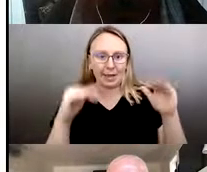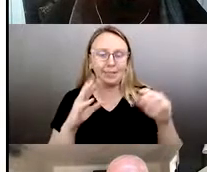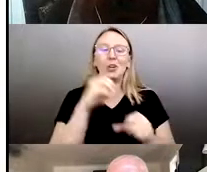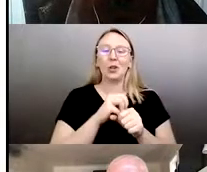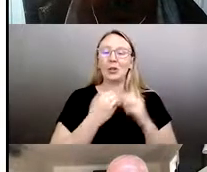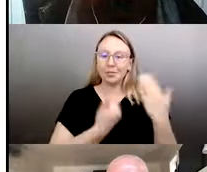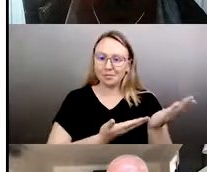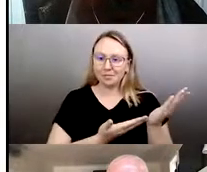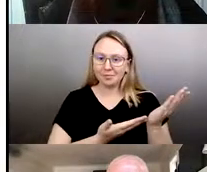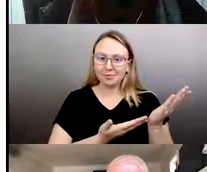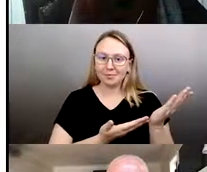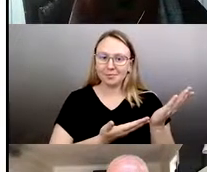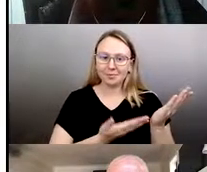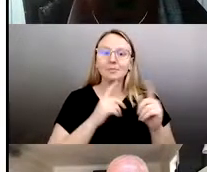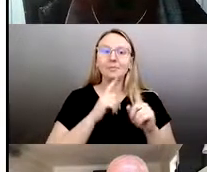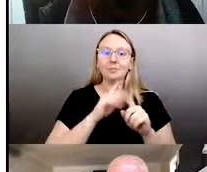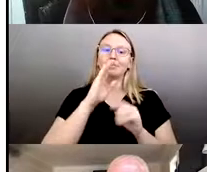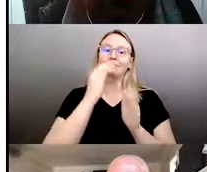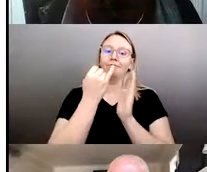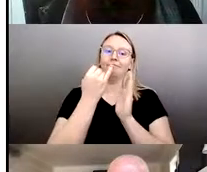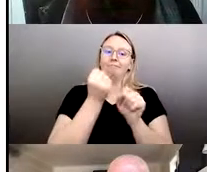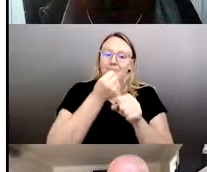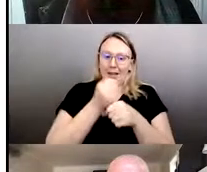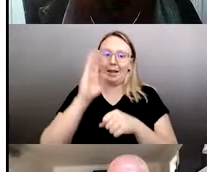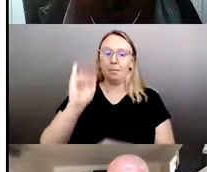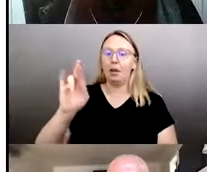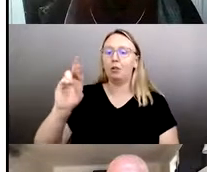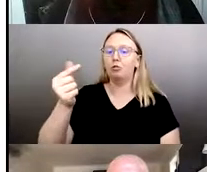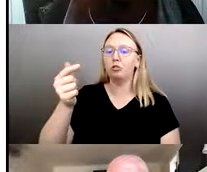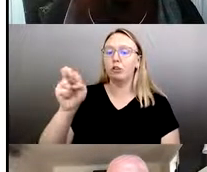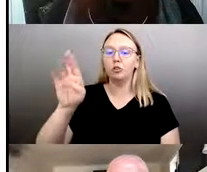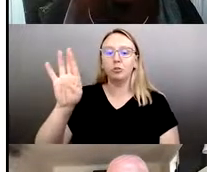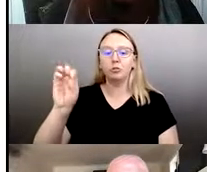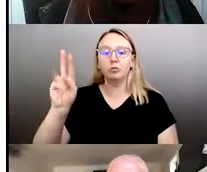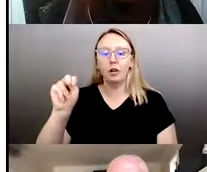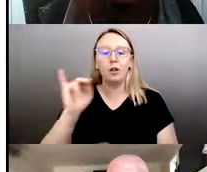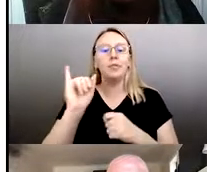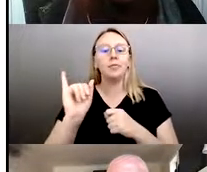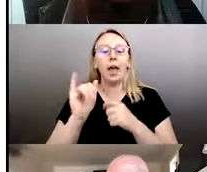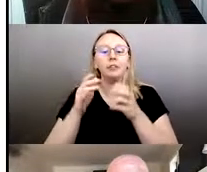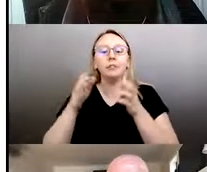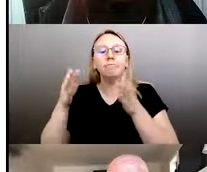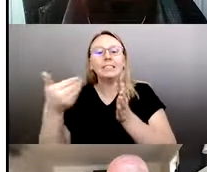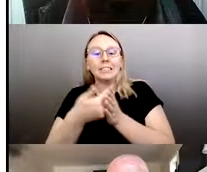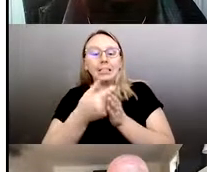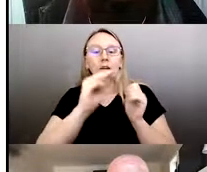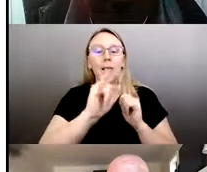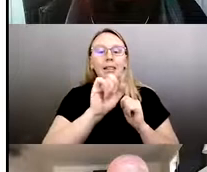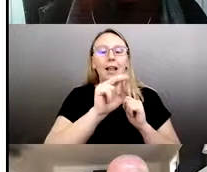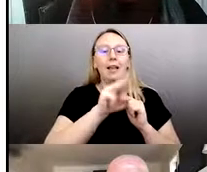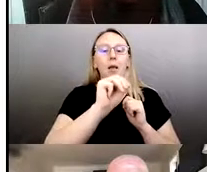piece by none other than Roger Brown, just several blocks west of Millennium Park and across the street from